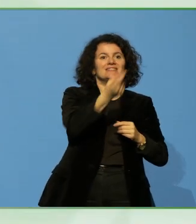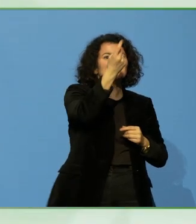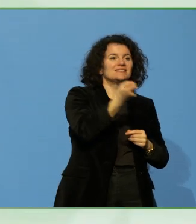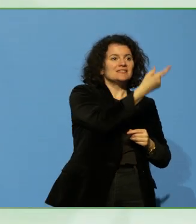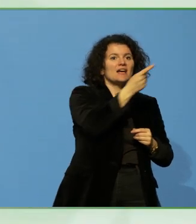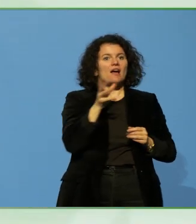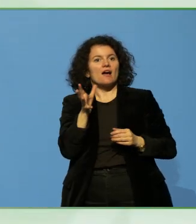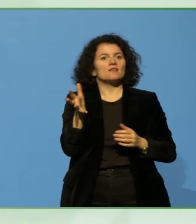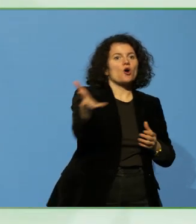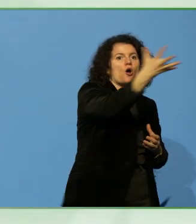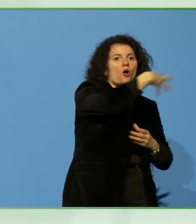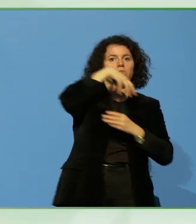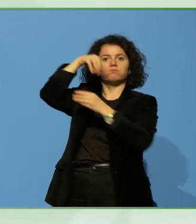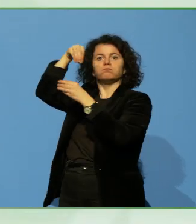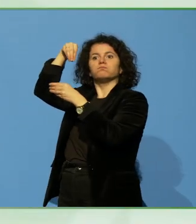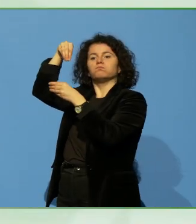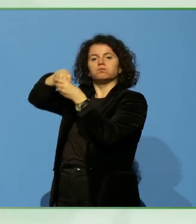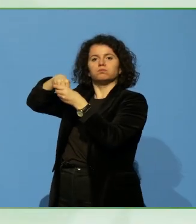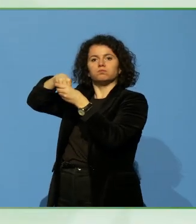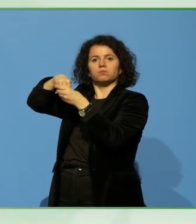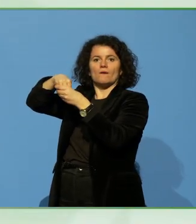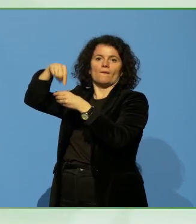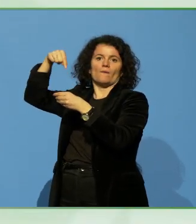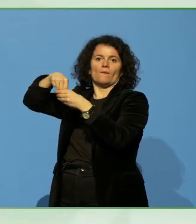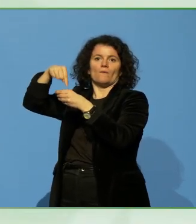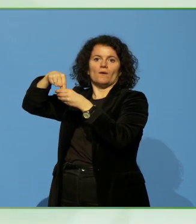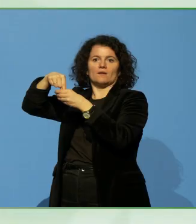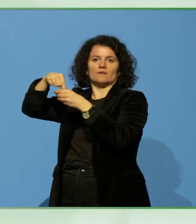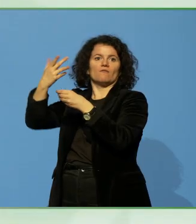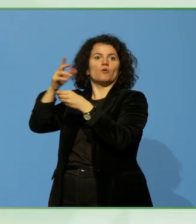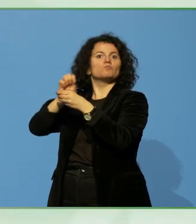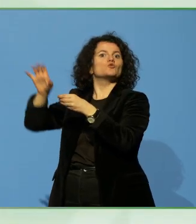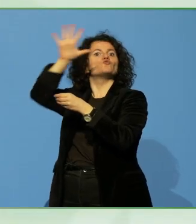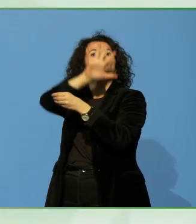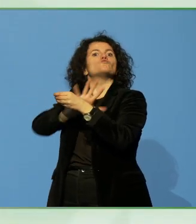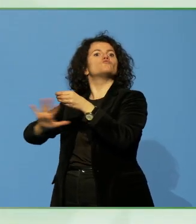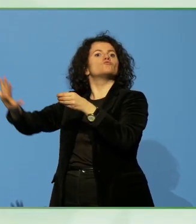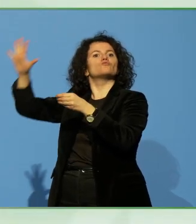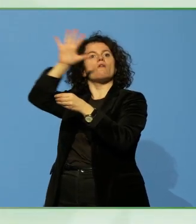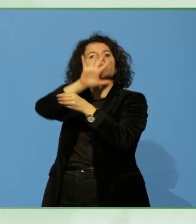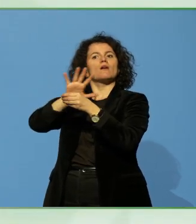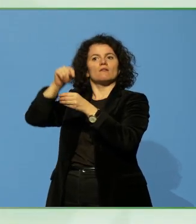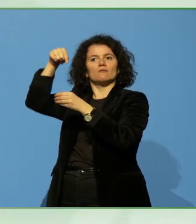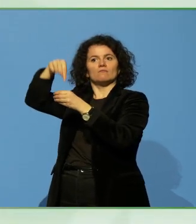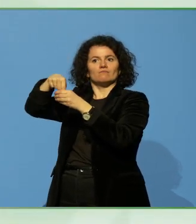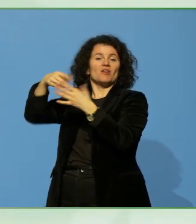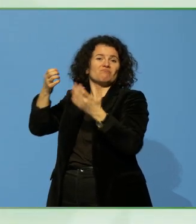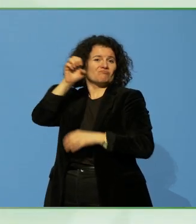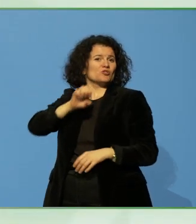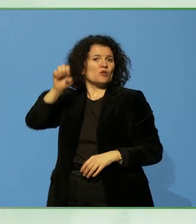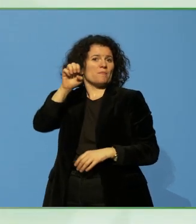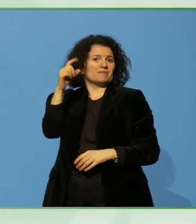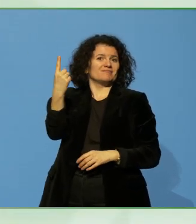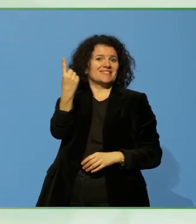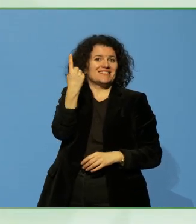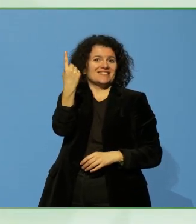would be available all over Europe in a kind of a single market. Can I add